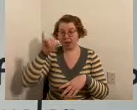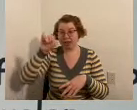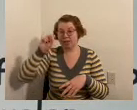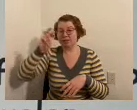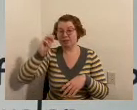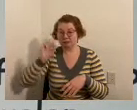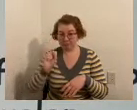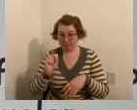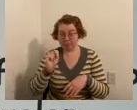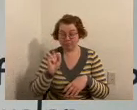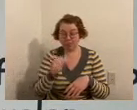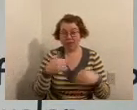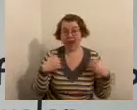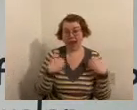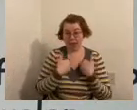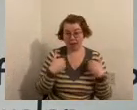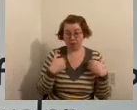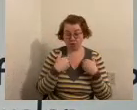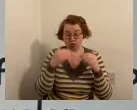Animals.